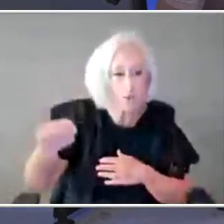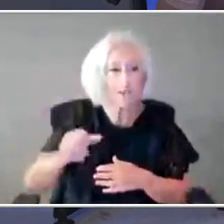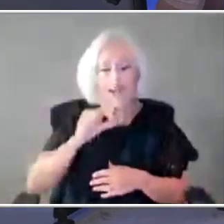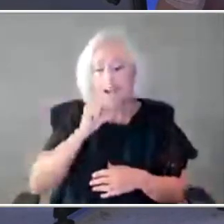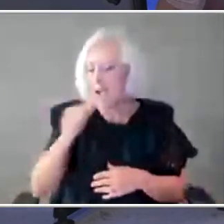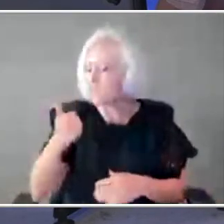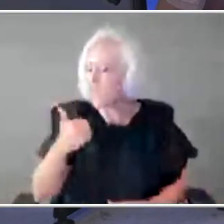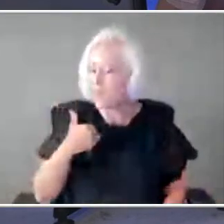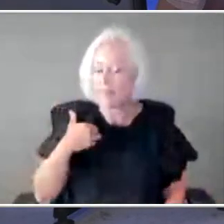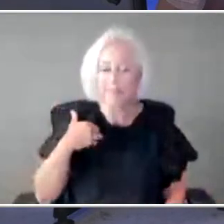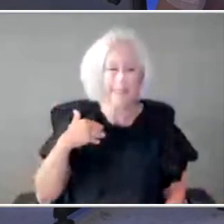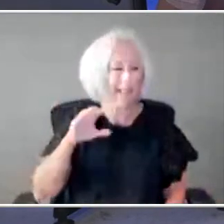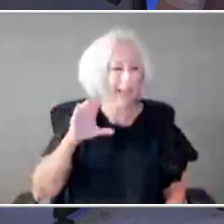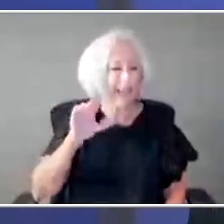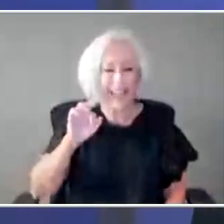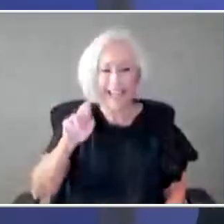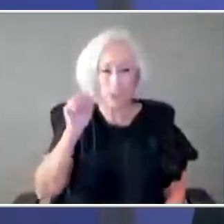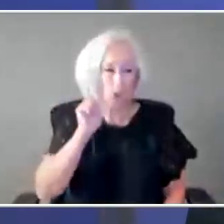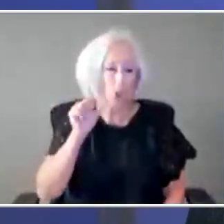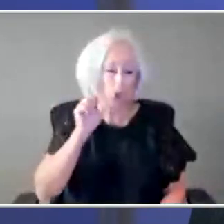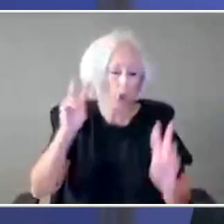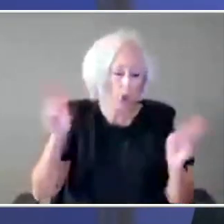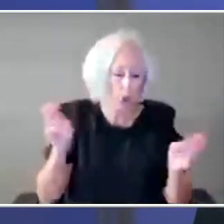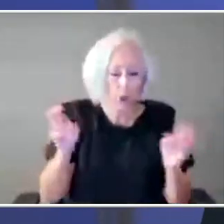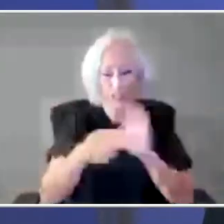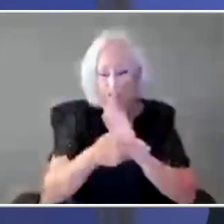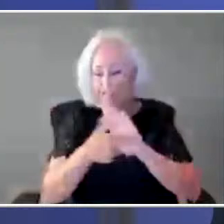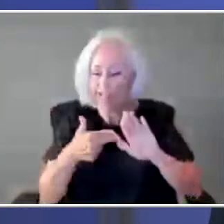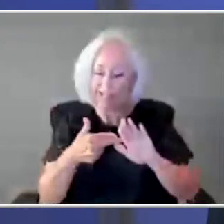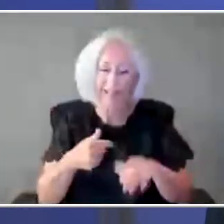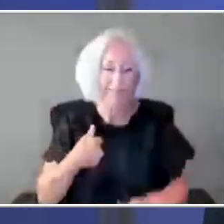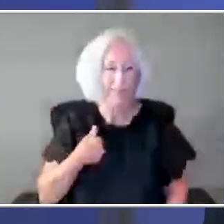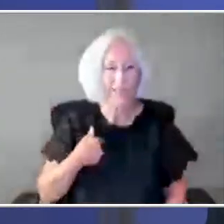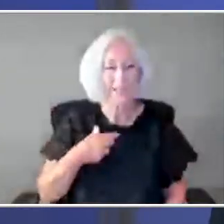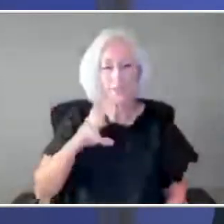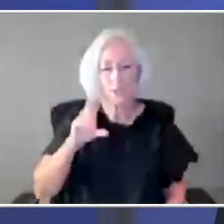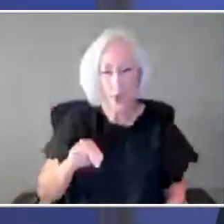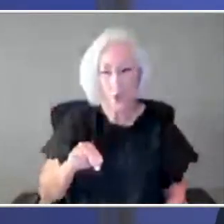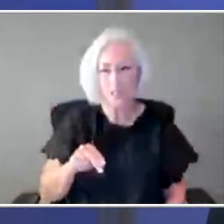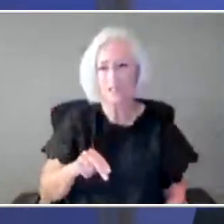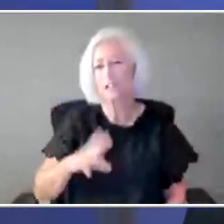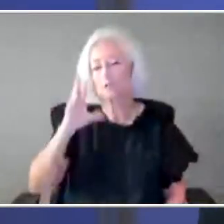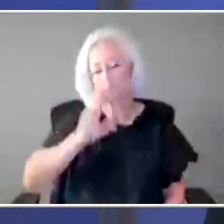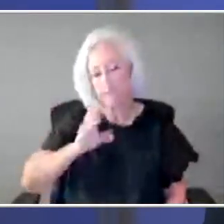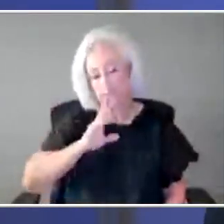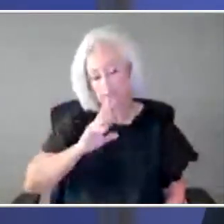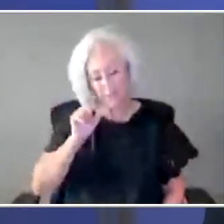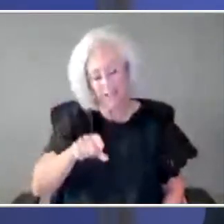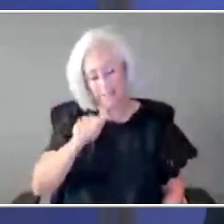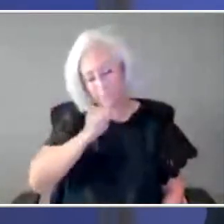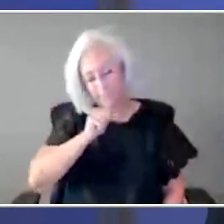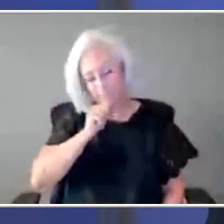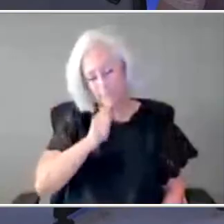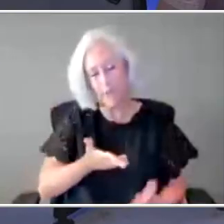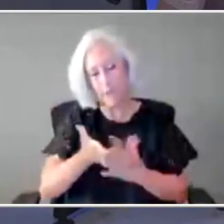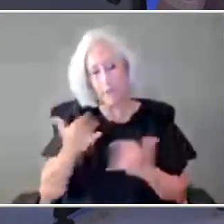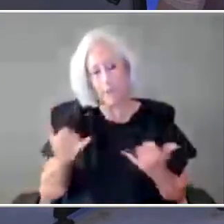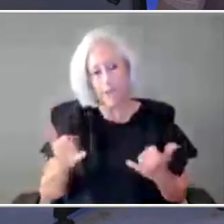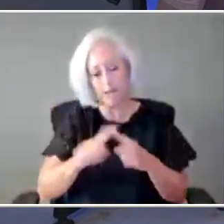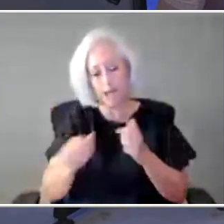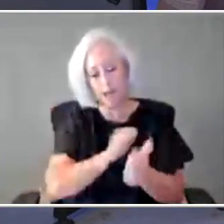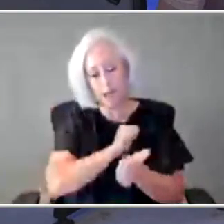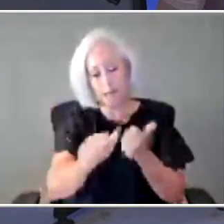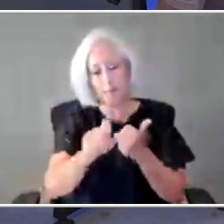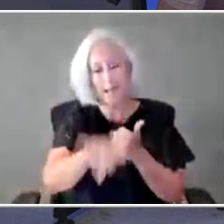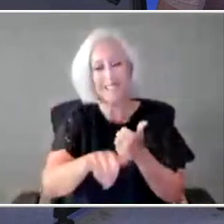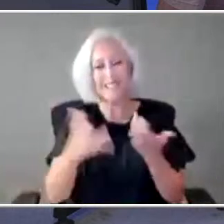that. I'm not. You know, it doesn't define me. It does not. It's just a rough journey that I'm going through right now, but I'll pass it. So how'd you find that, though? You're